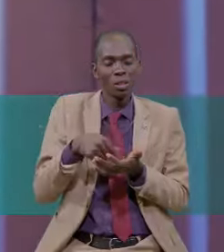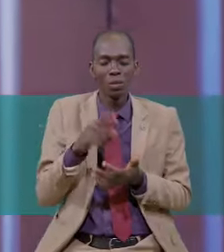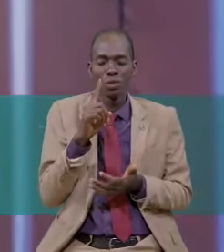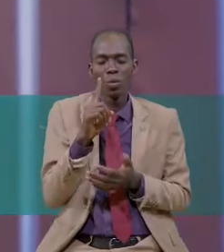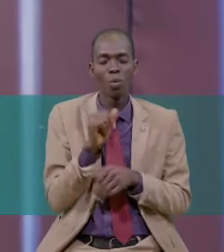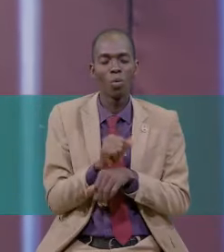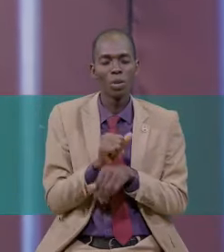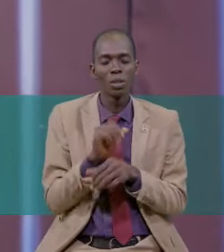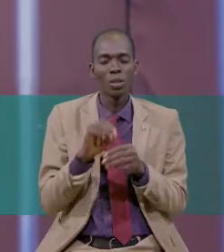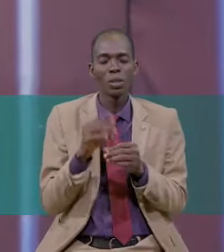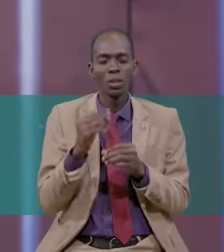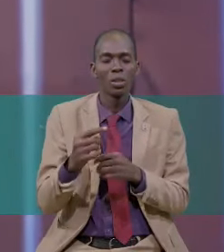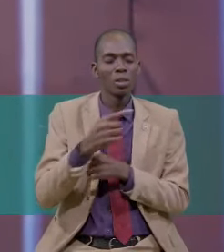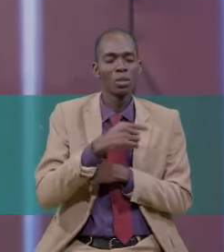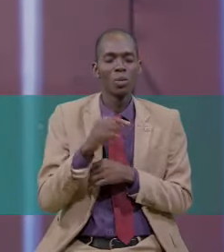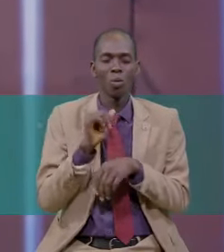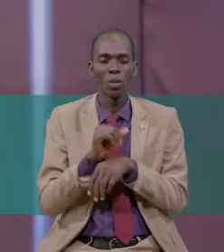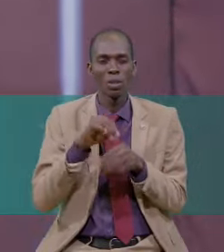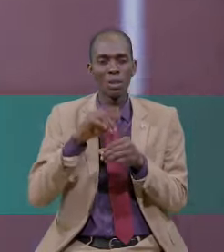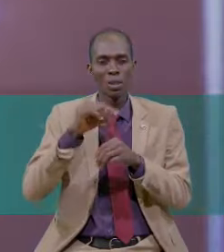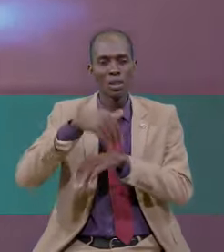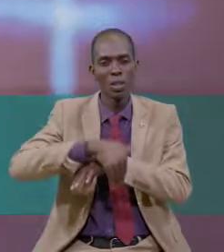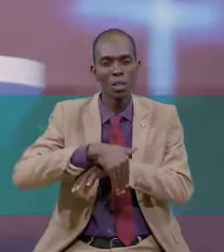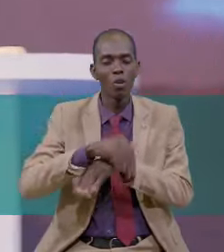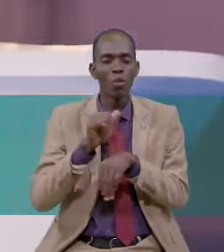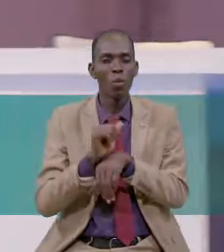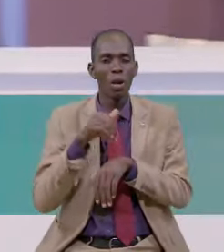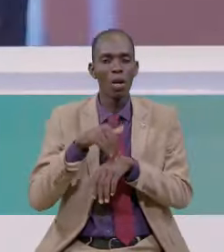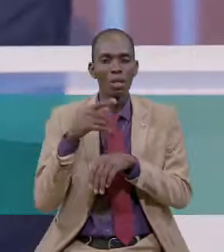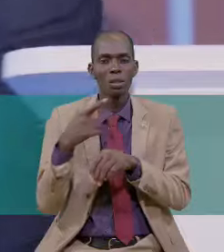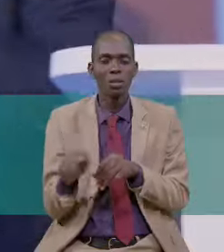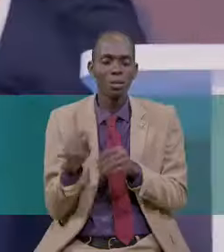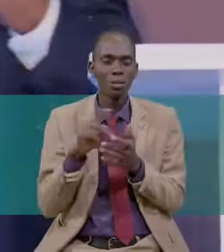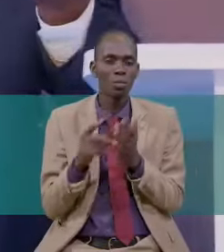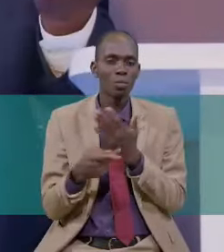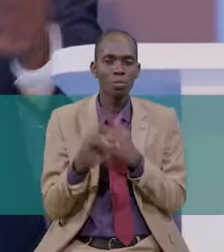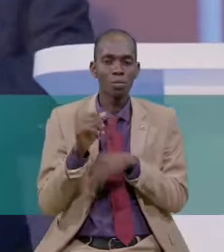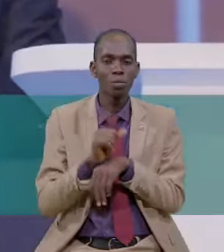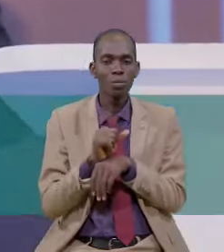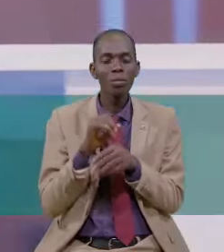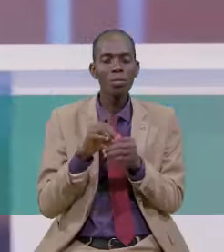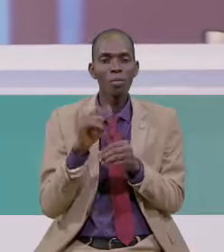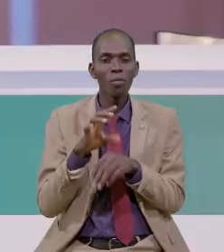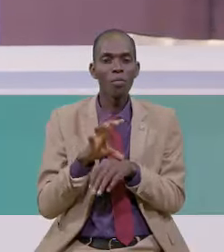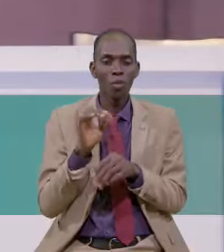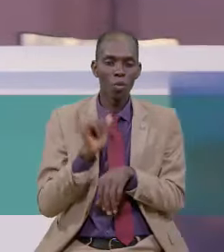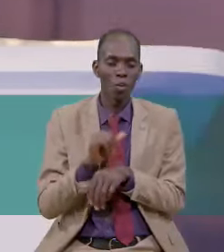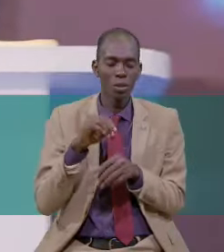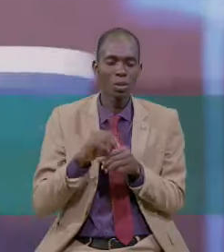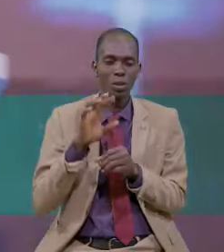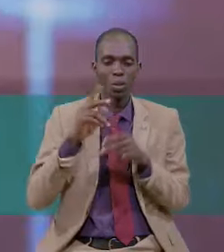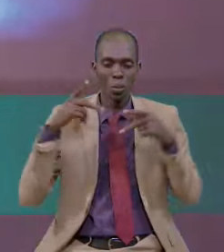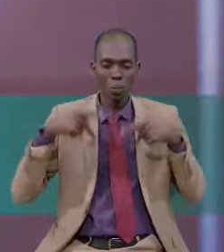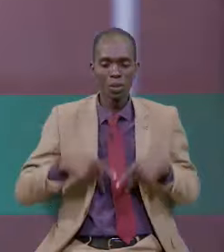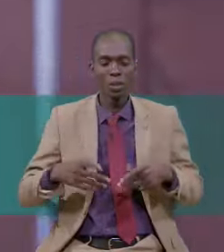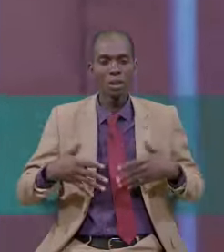day, walks in the night, walks at the crusade, walks in the church, walks in your personal life. This one